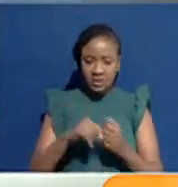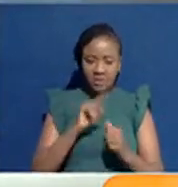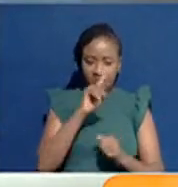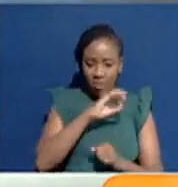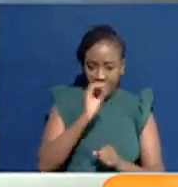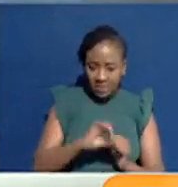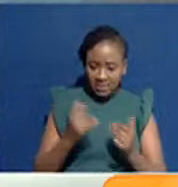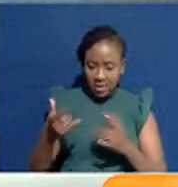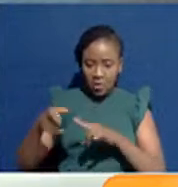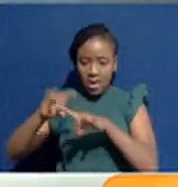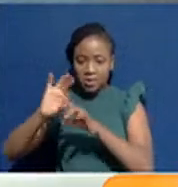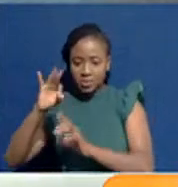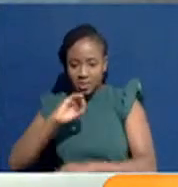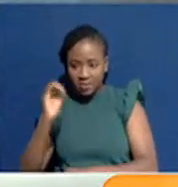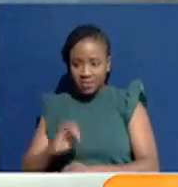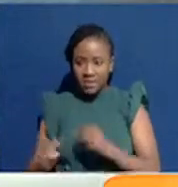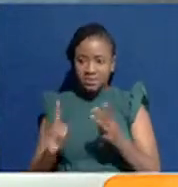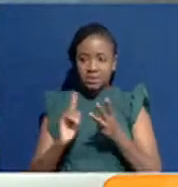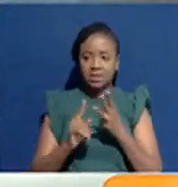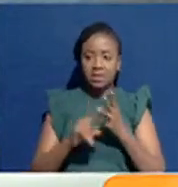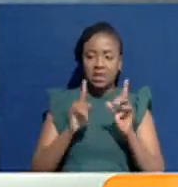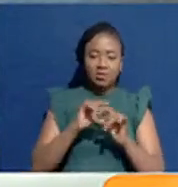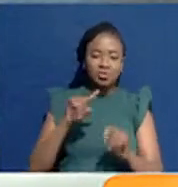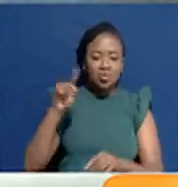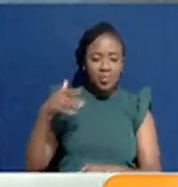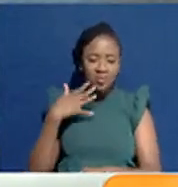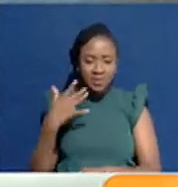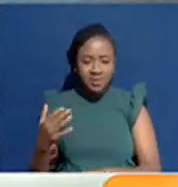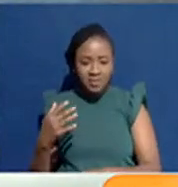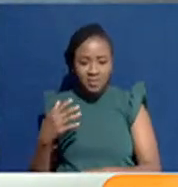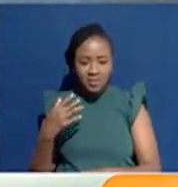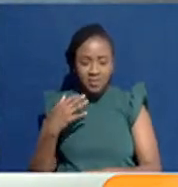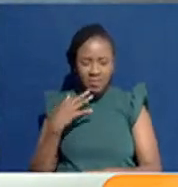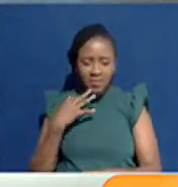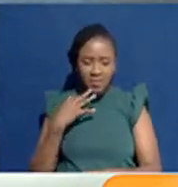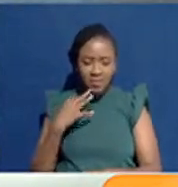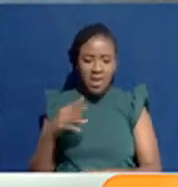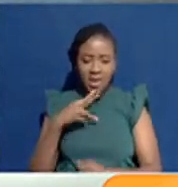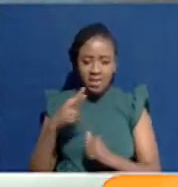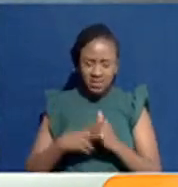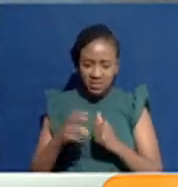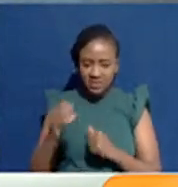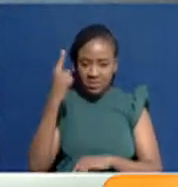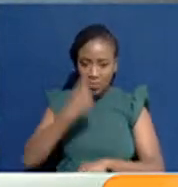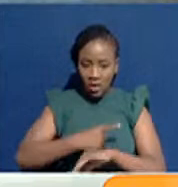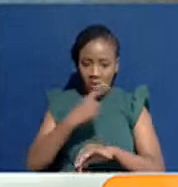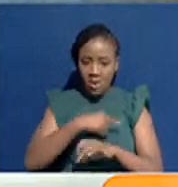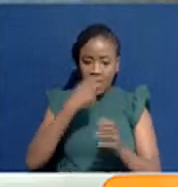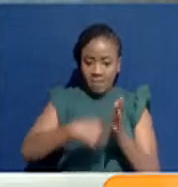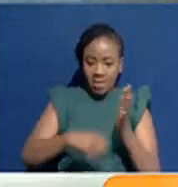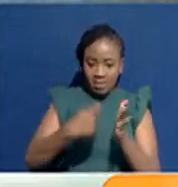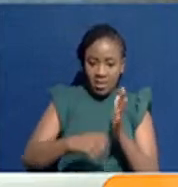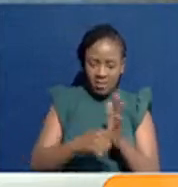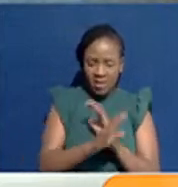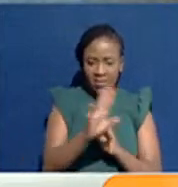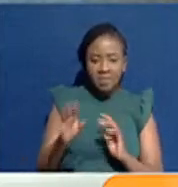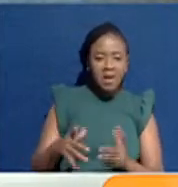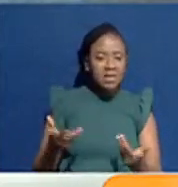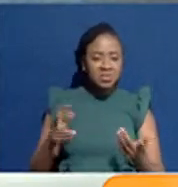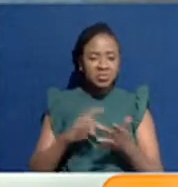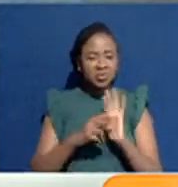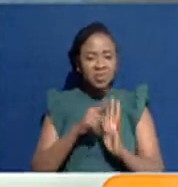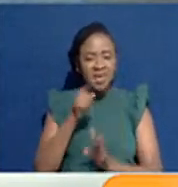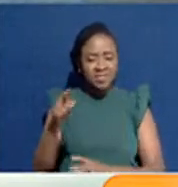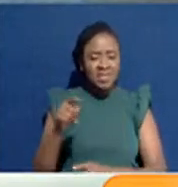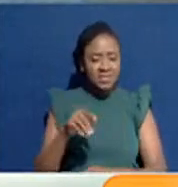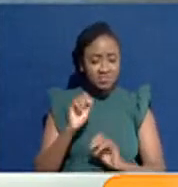the range to 500,000 shillings, which is about 1,370 shillings a day from business, does it bother you that is likely